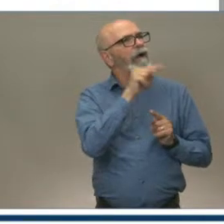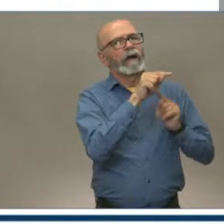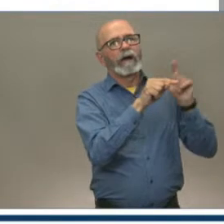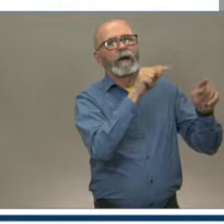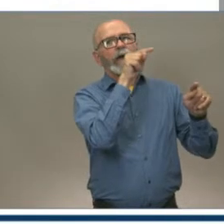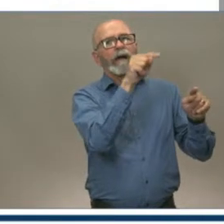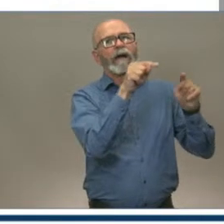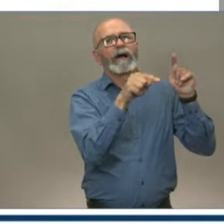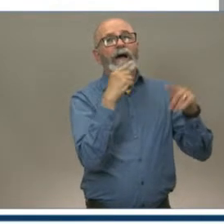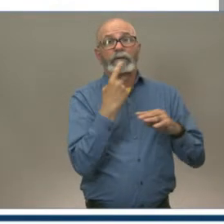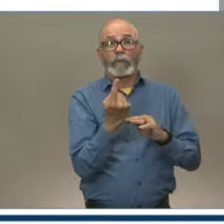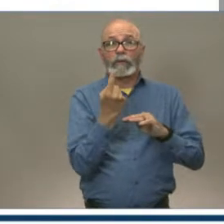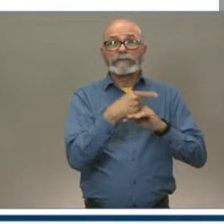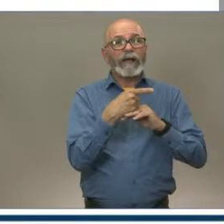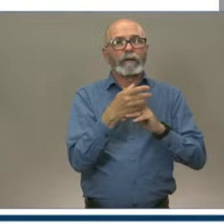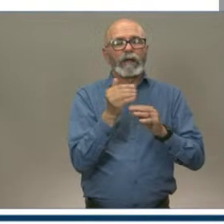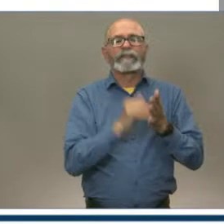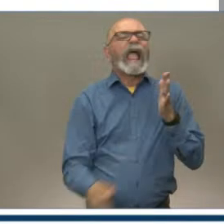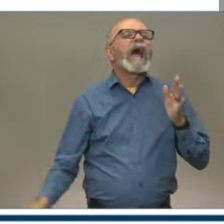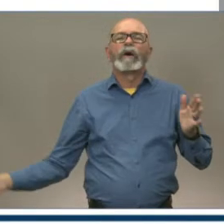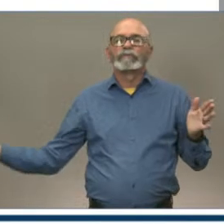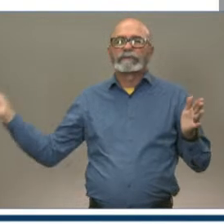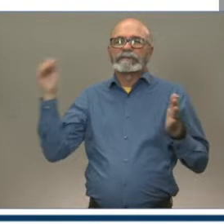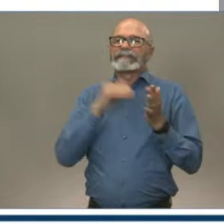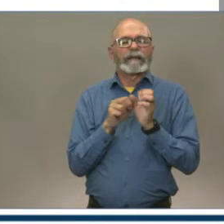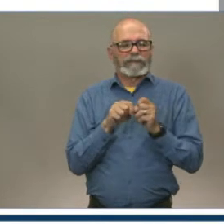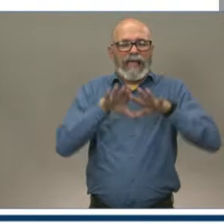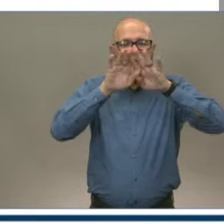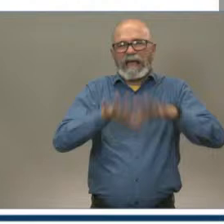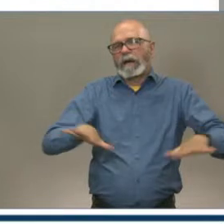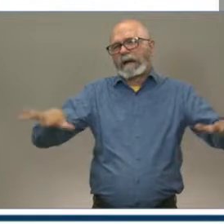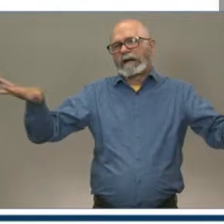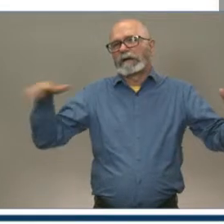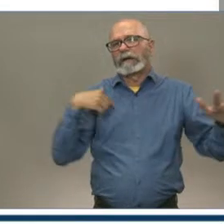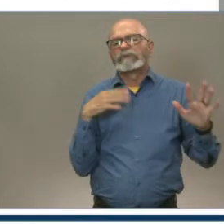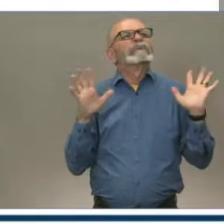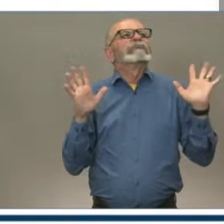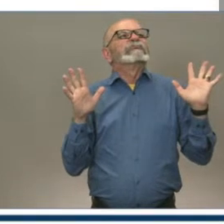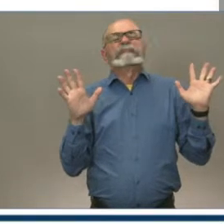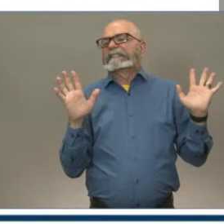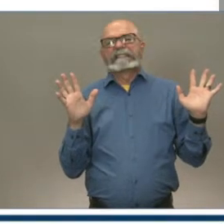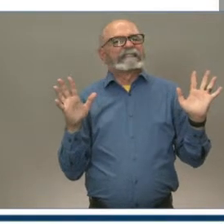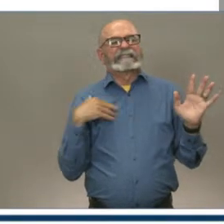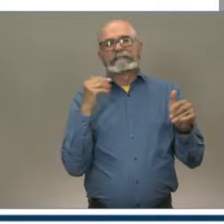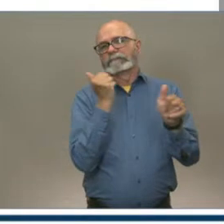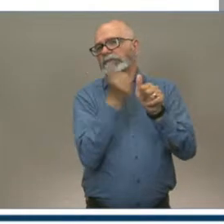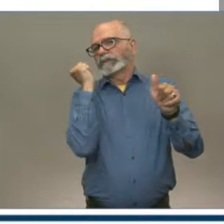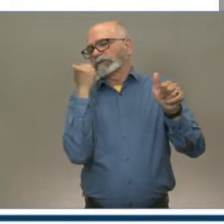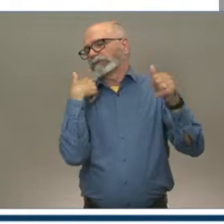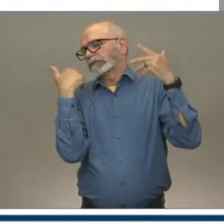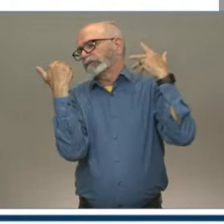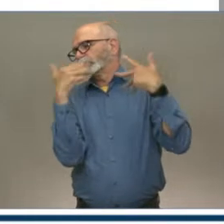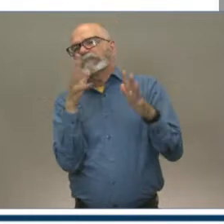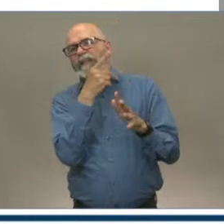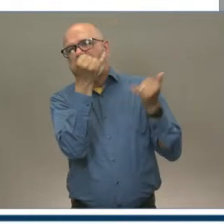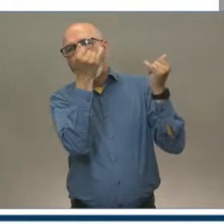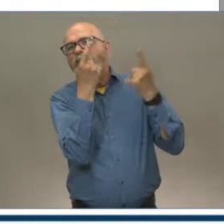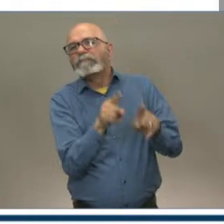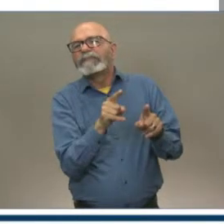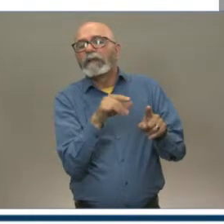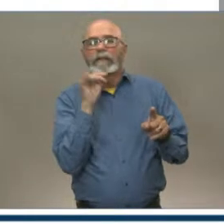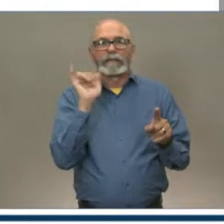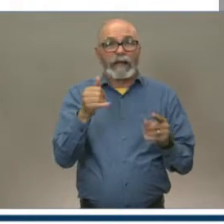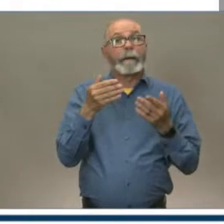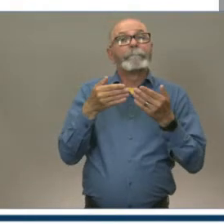day, we're working really, really hard to prevent that. So public health has been really good to put forward these restrictions.